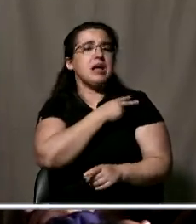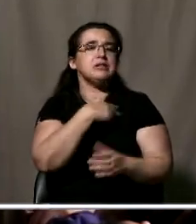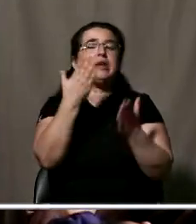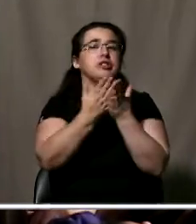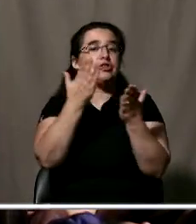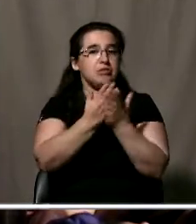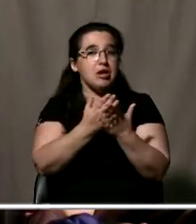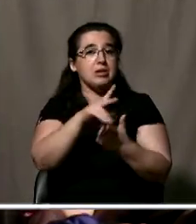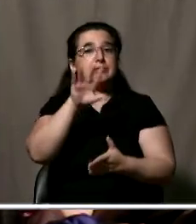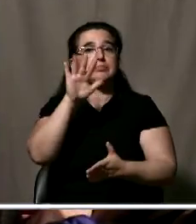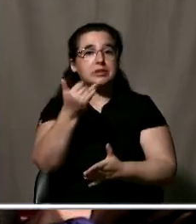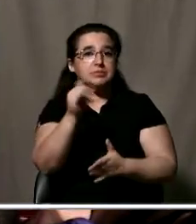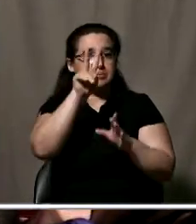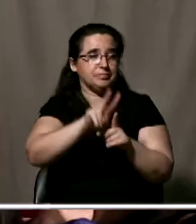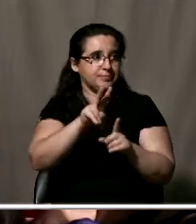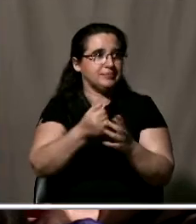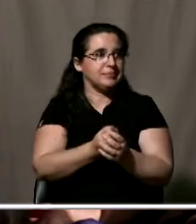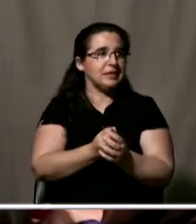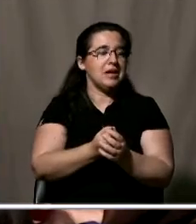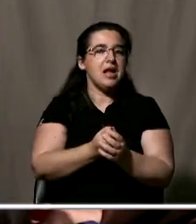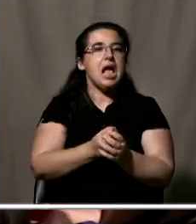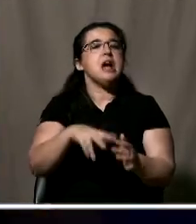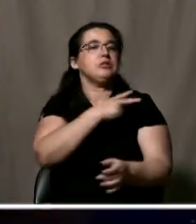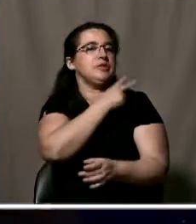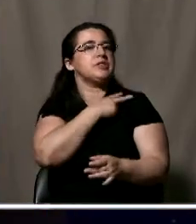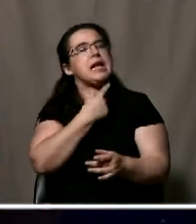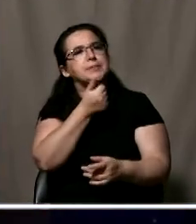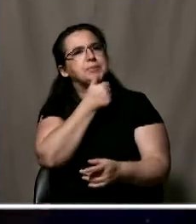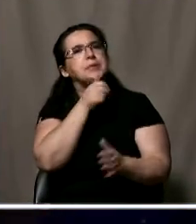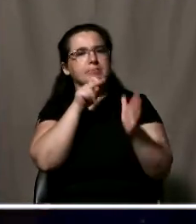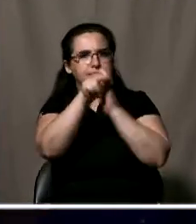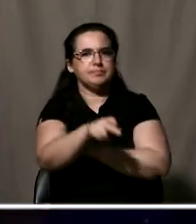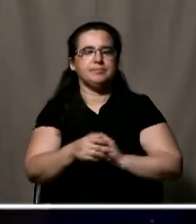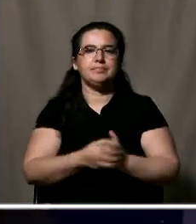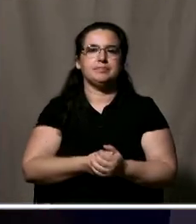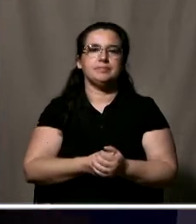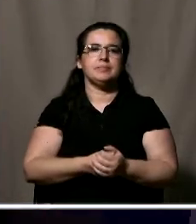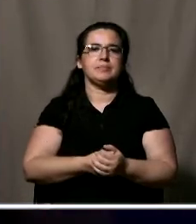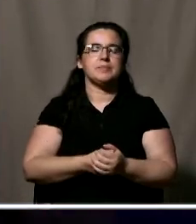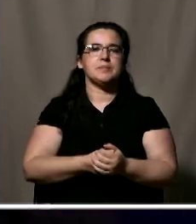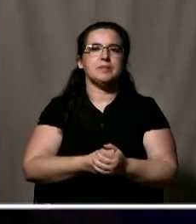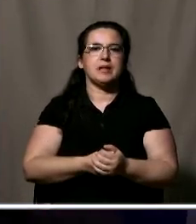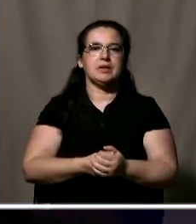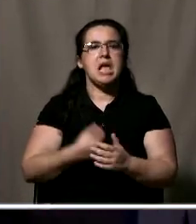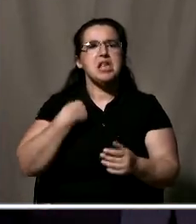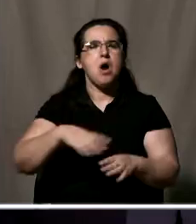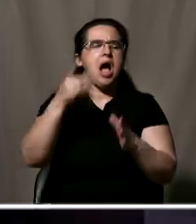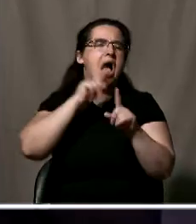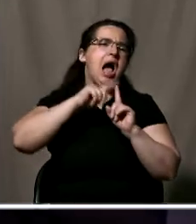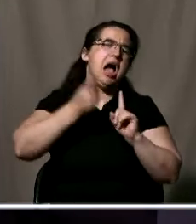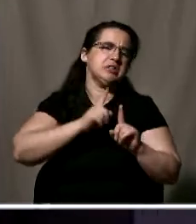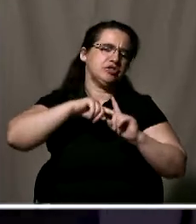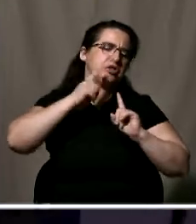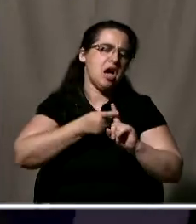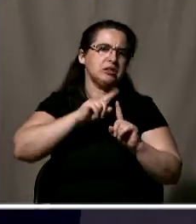América. He decided to go on to college. E decidiu ir para a universidade. I continued to counsel him for many years. Eu continuei a aconselhá-lo durante muitos anos. He studied for